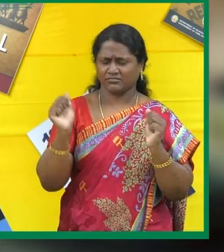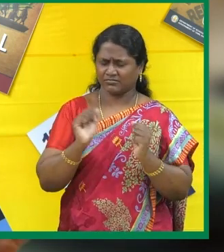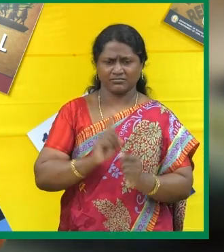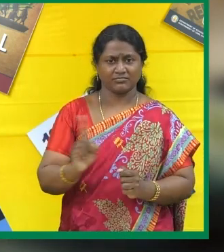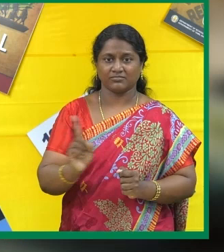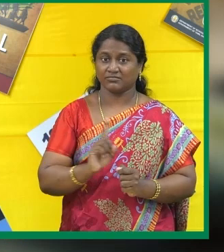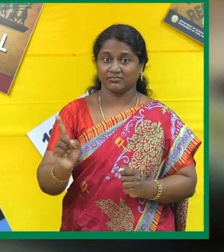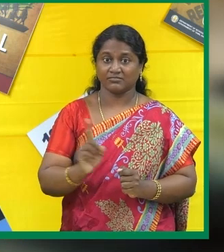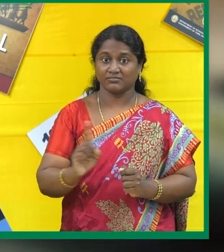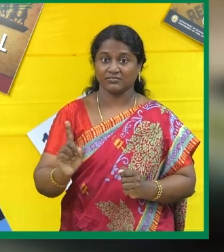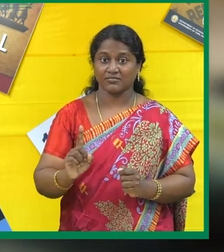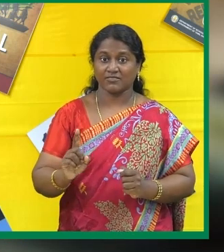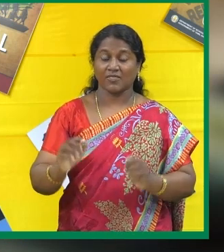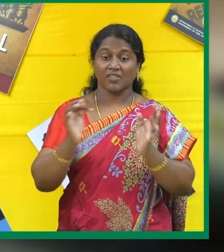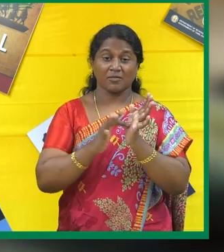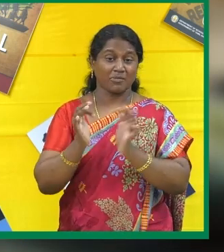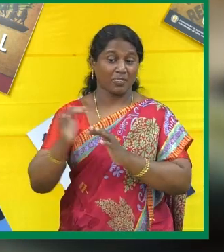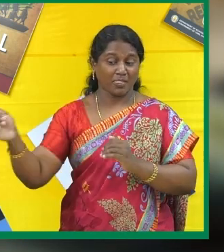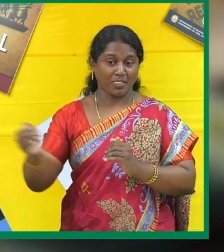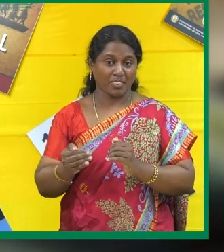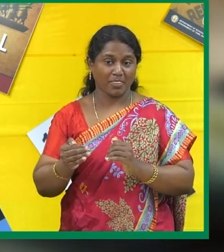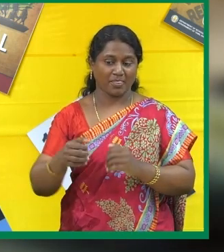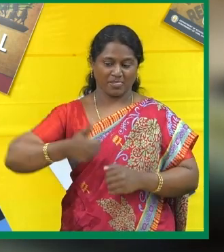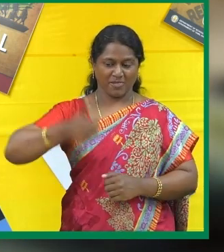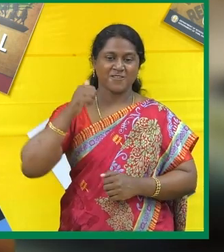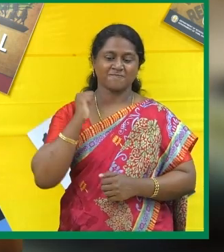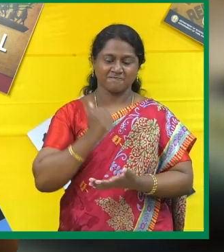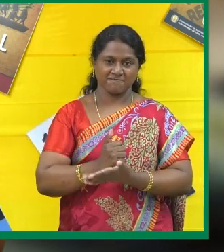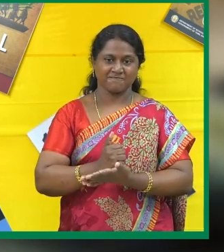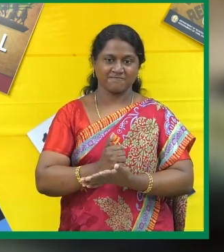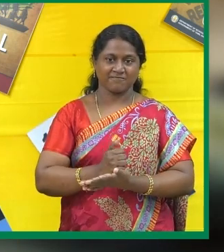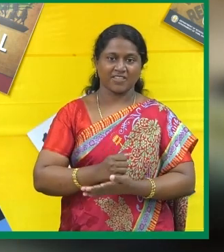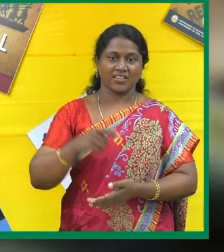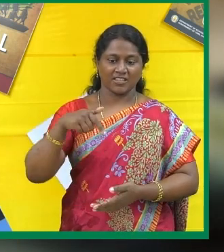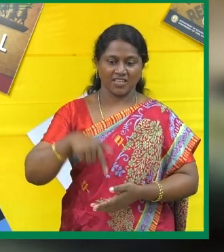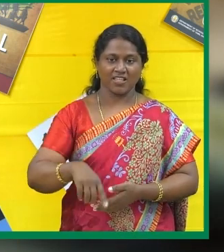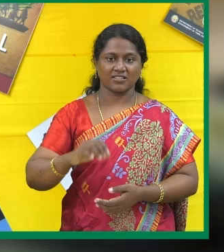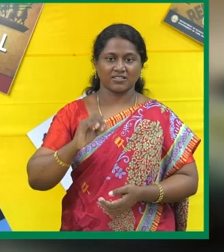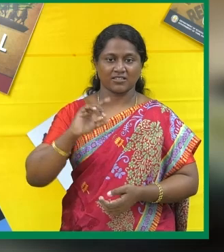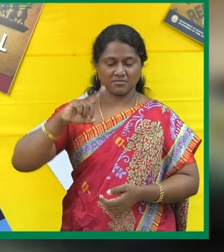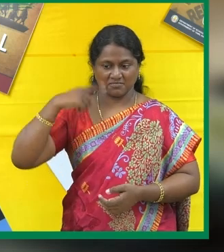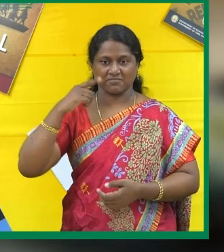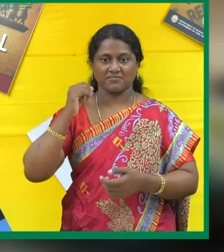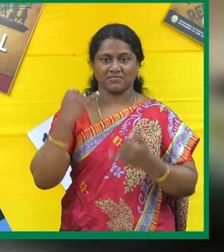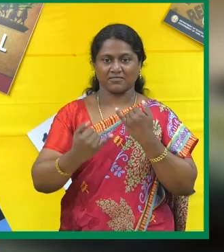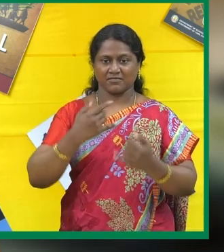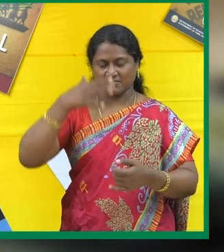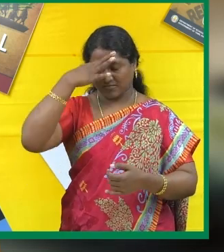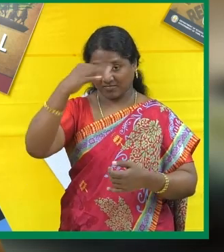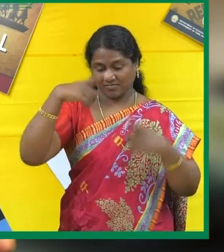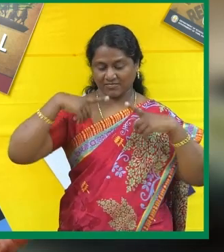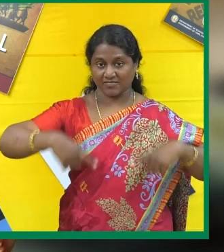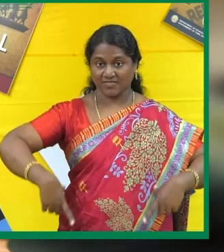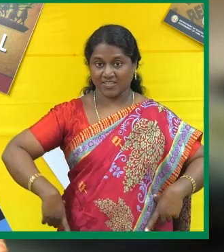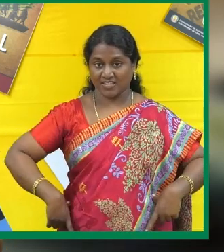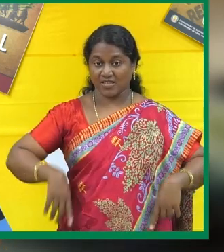Don't fear. God is near, success is sure. That is the special thing in this poem, life. As you are